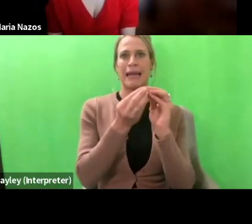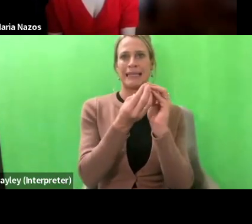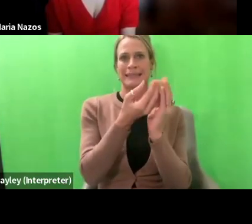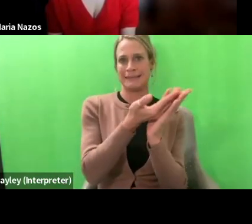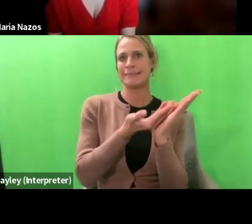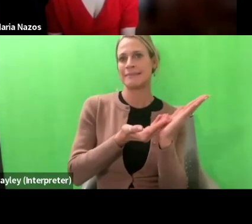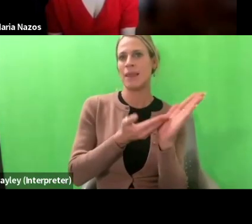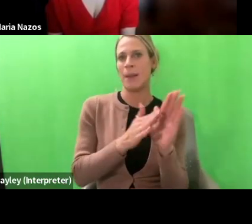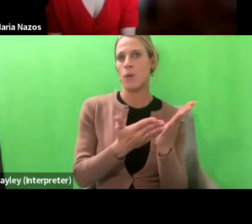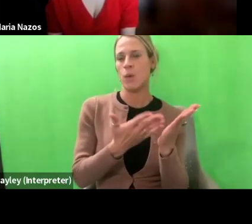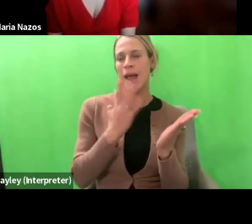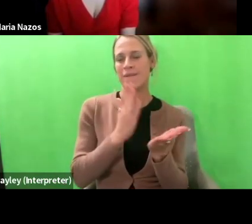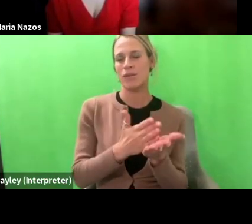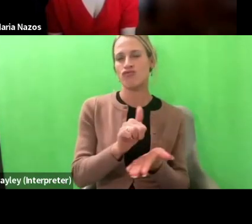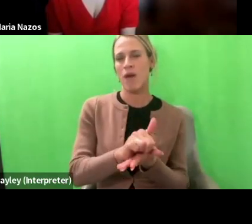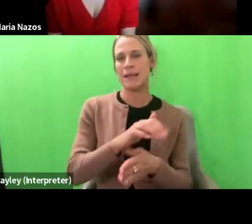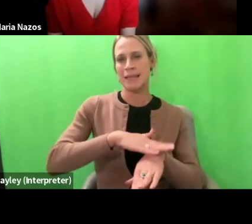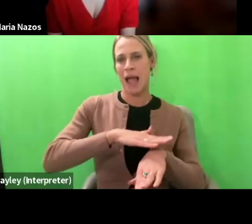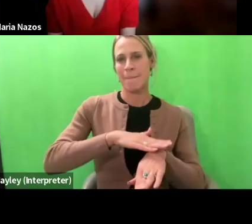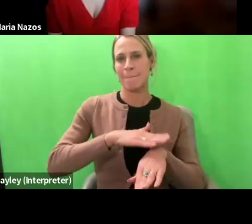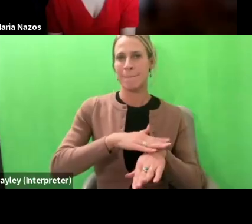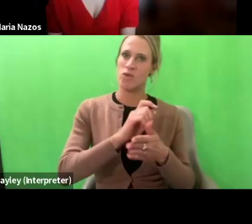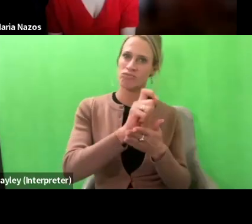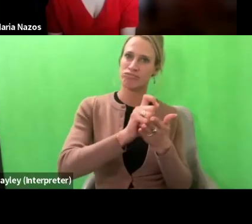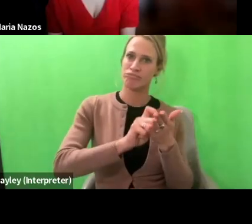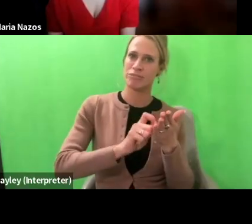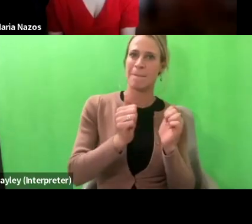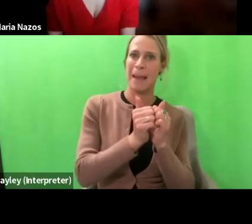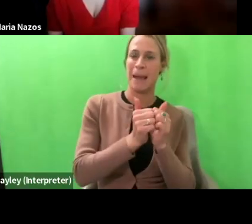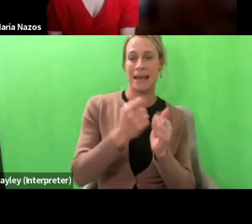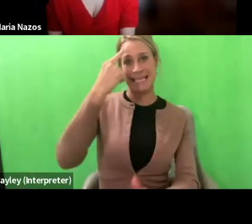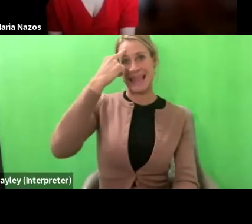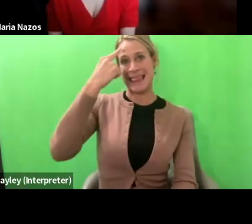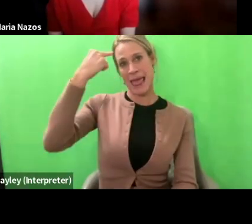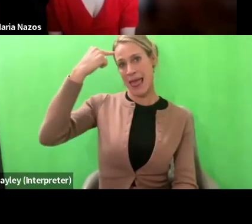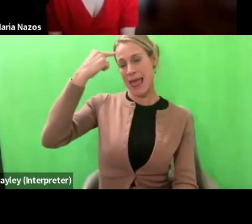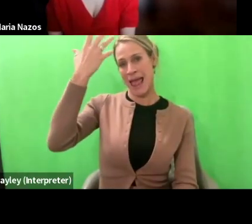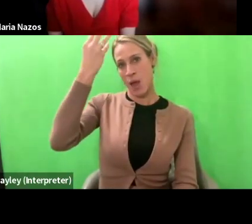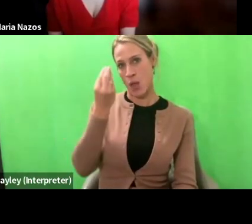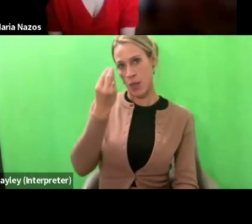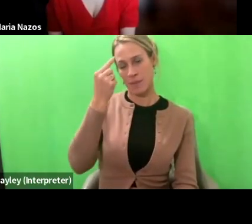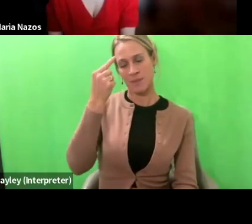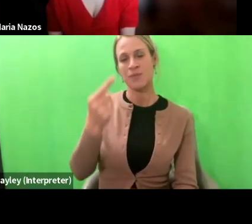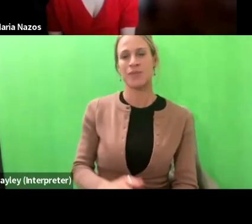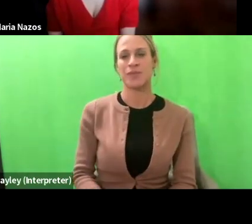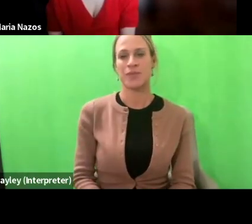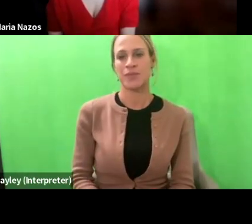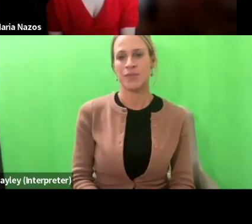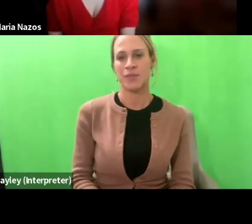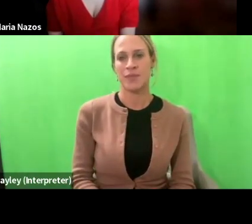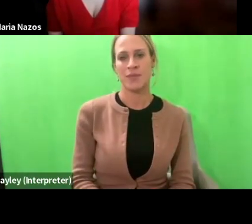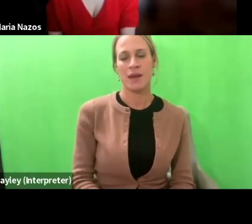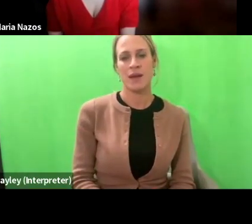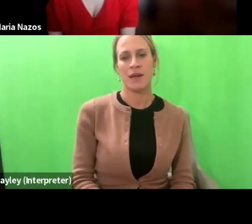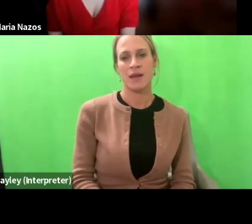it on the paper. So that's my. I have to say that I am really